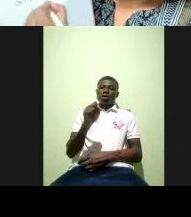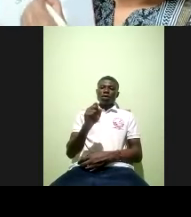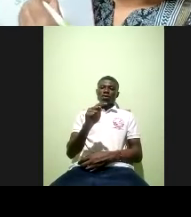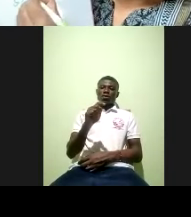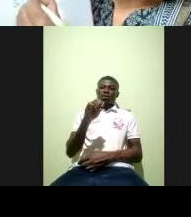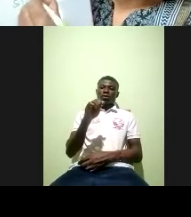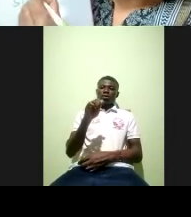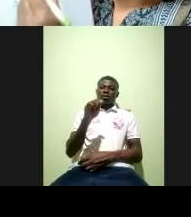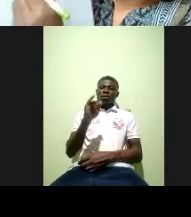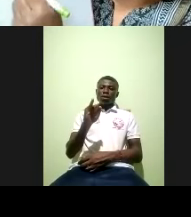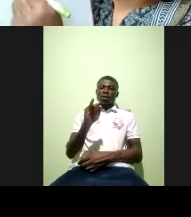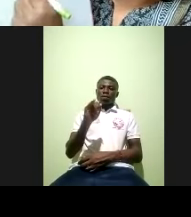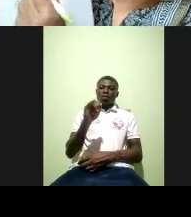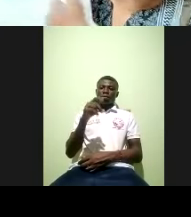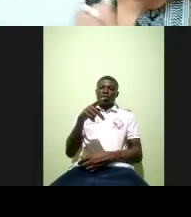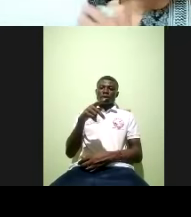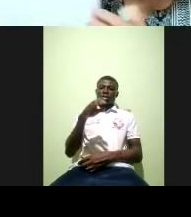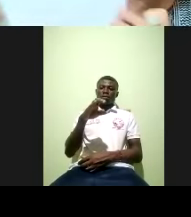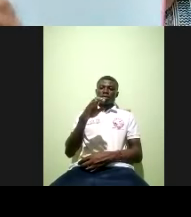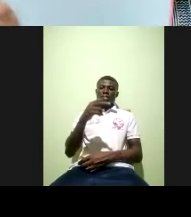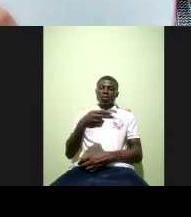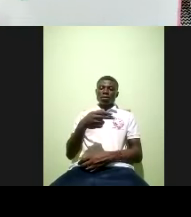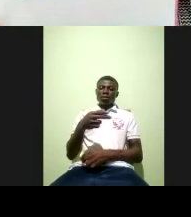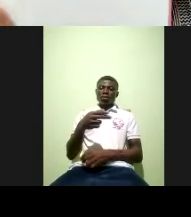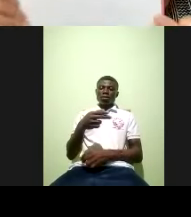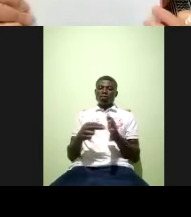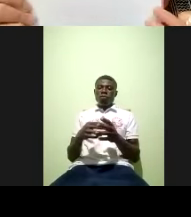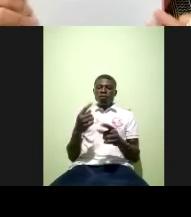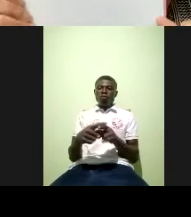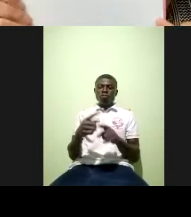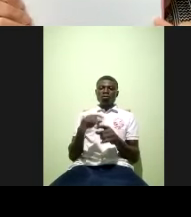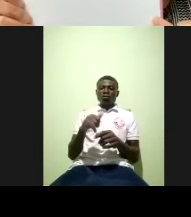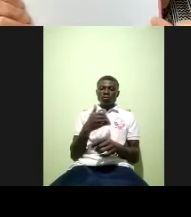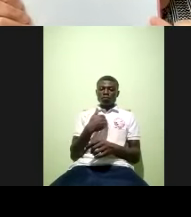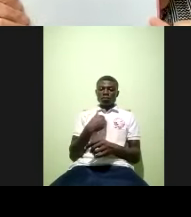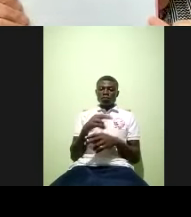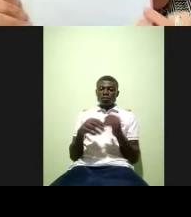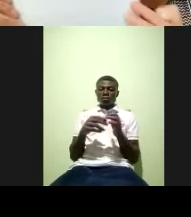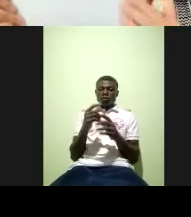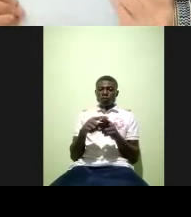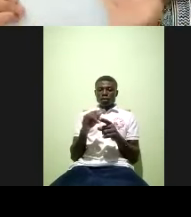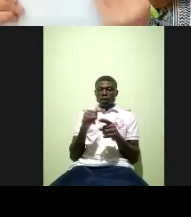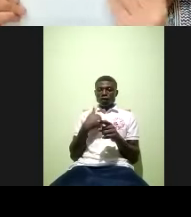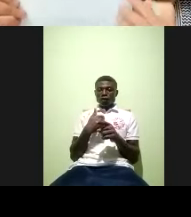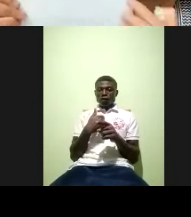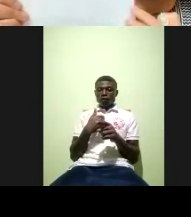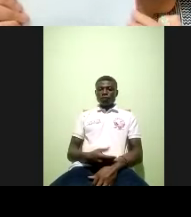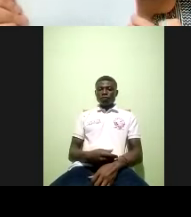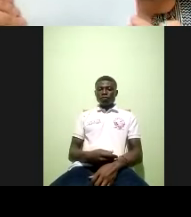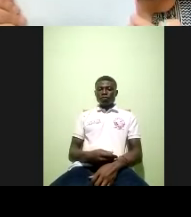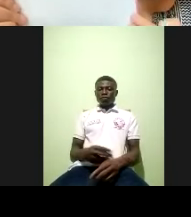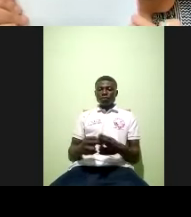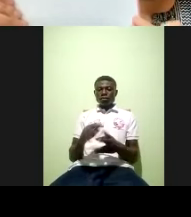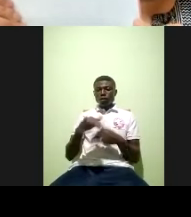STITCH. So why? In these are the short vowel sounds, and after the short vowel sound, for the sound of